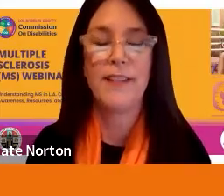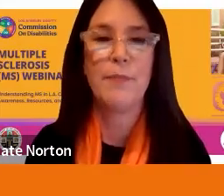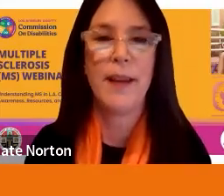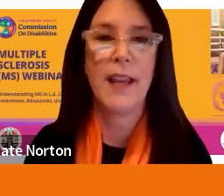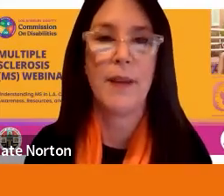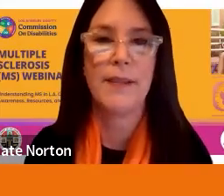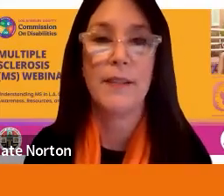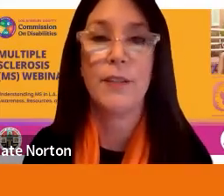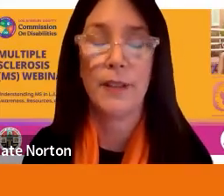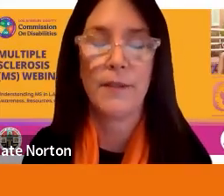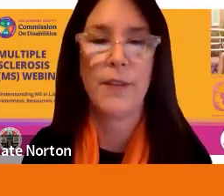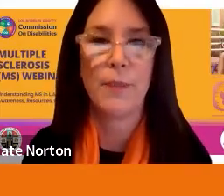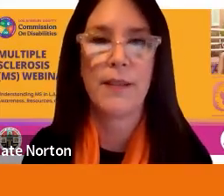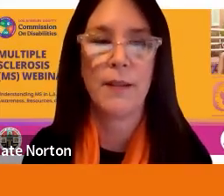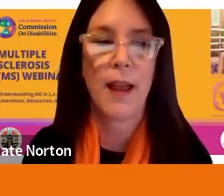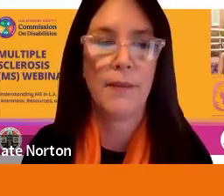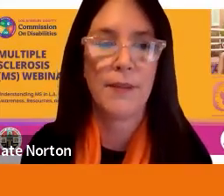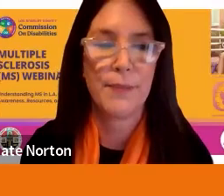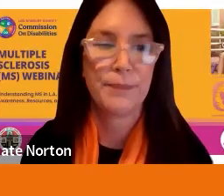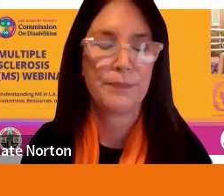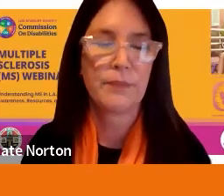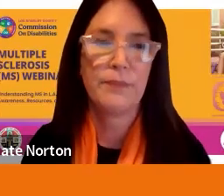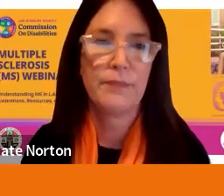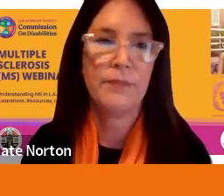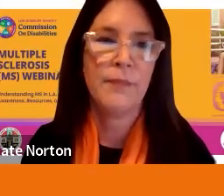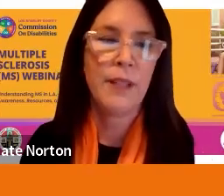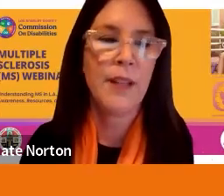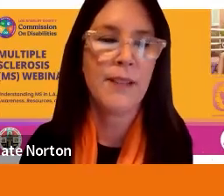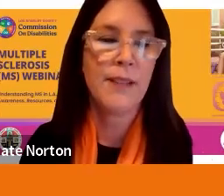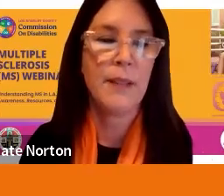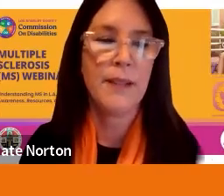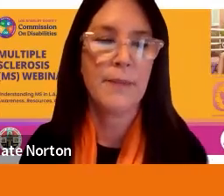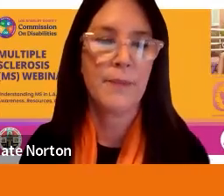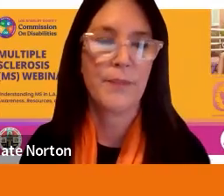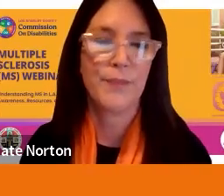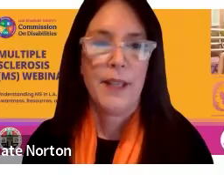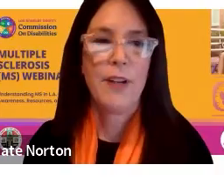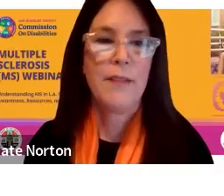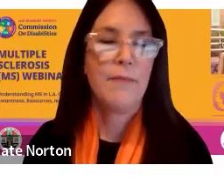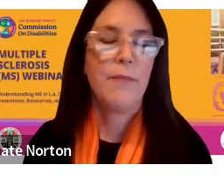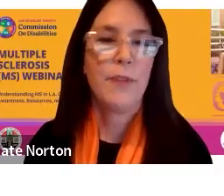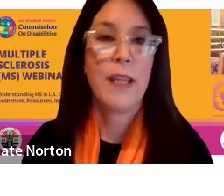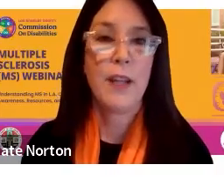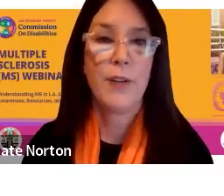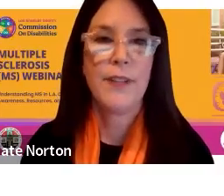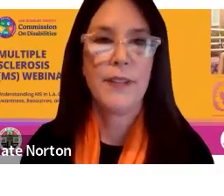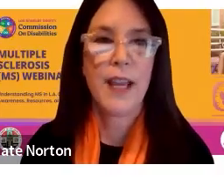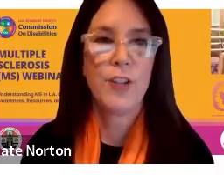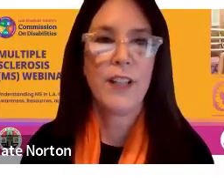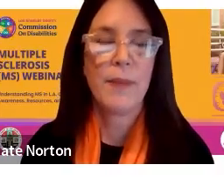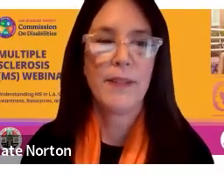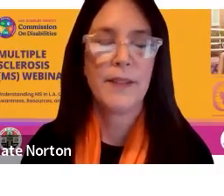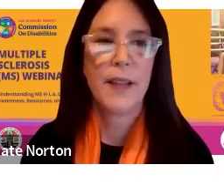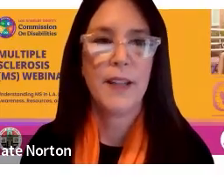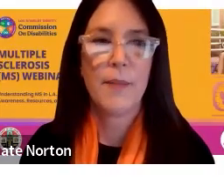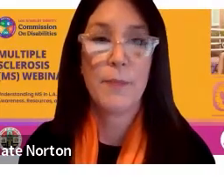people affected by MS to live their best lives. Next slide, please. Every 3 years, the